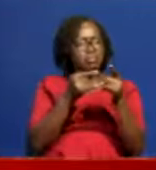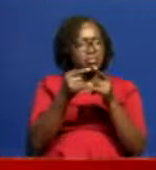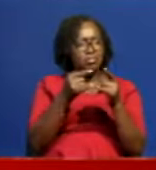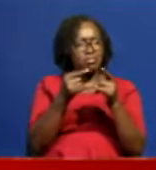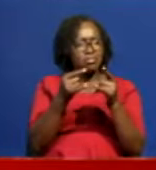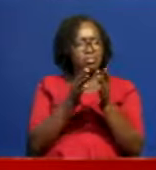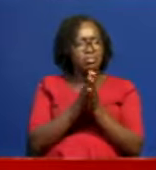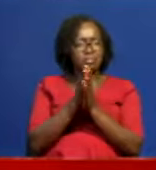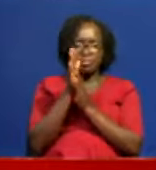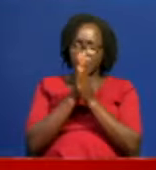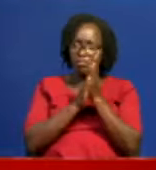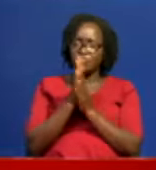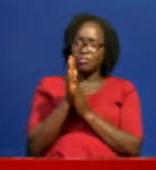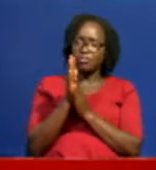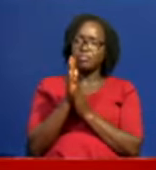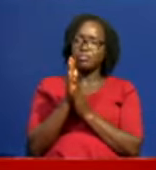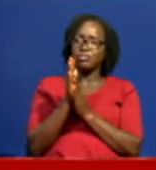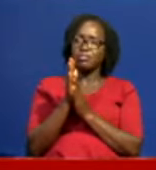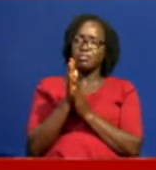their aspirations.